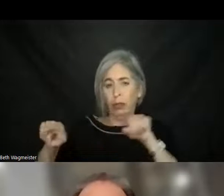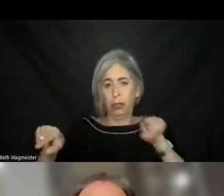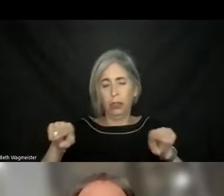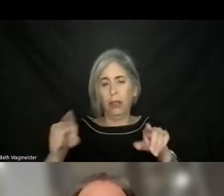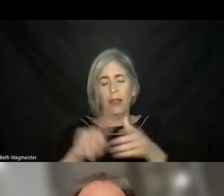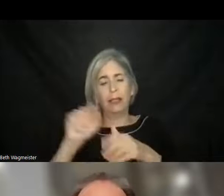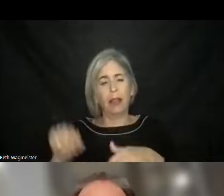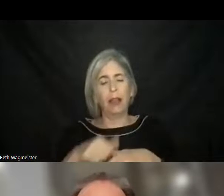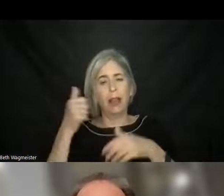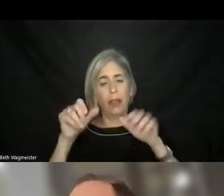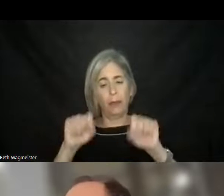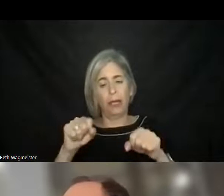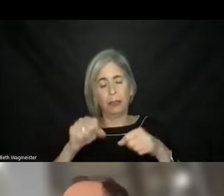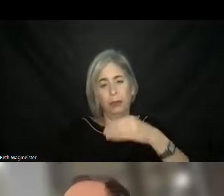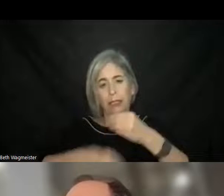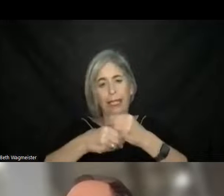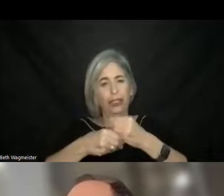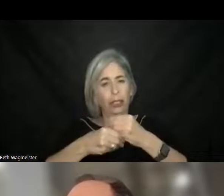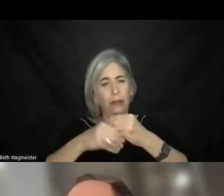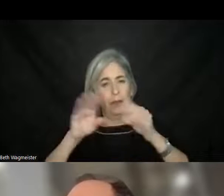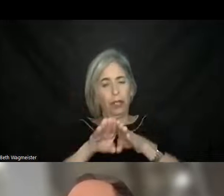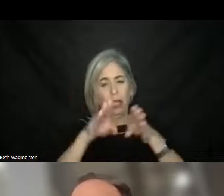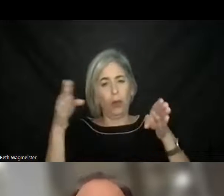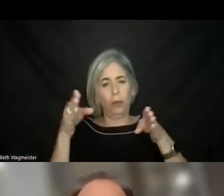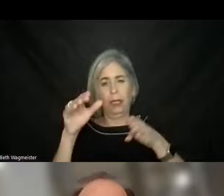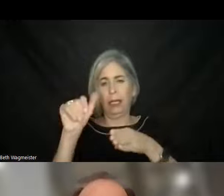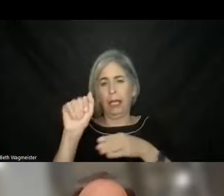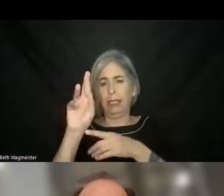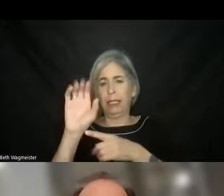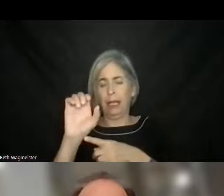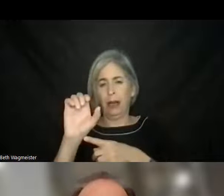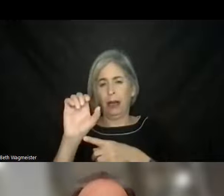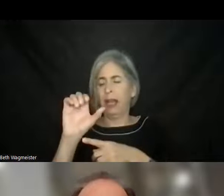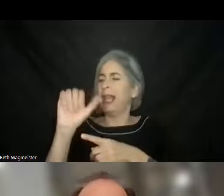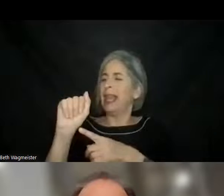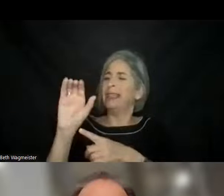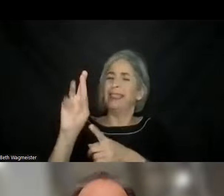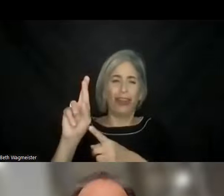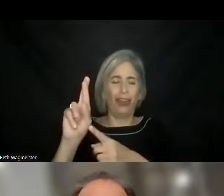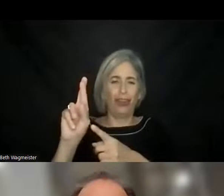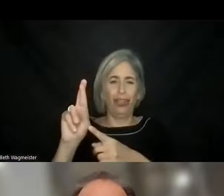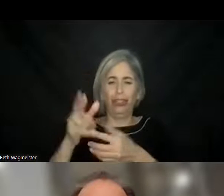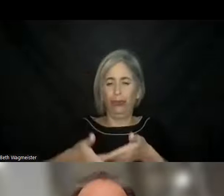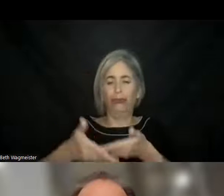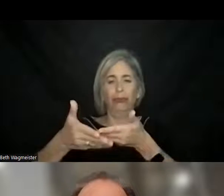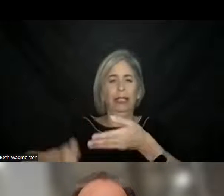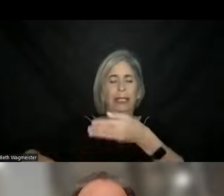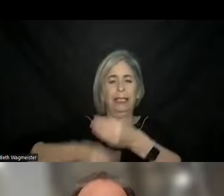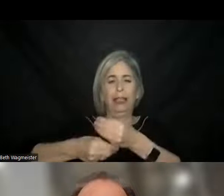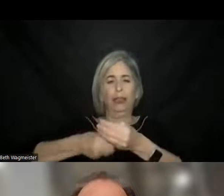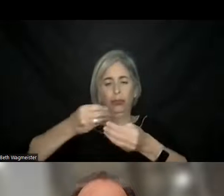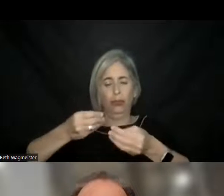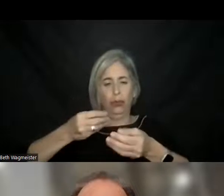another, possible extension of the OpenACR data schema to also extend it to include or